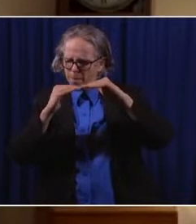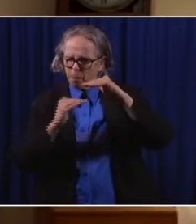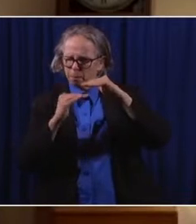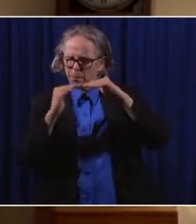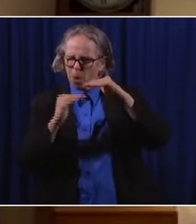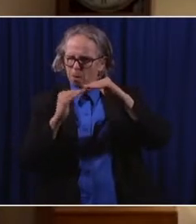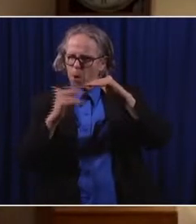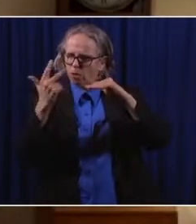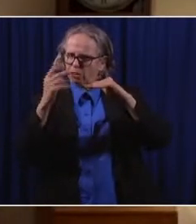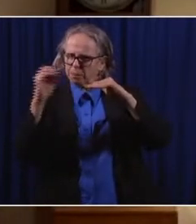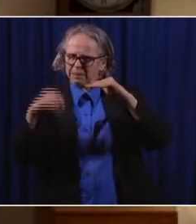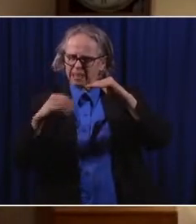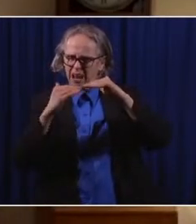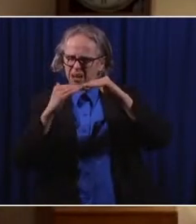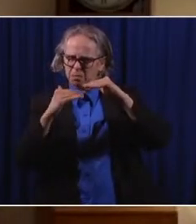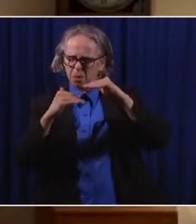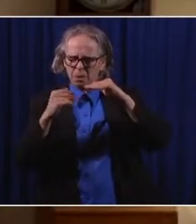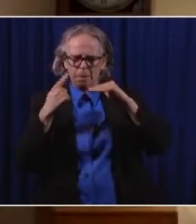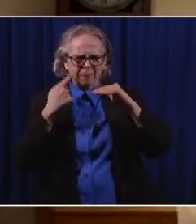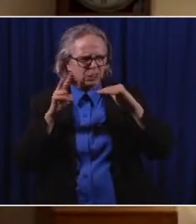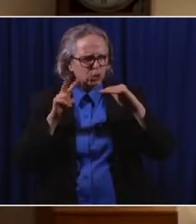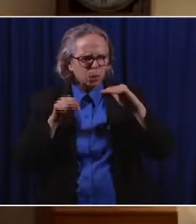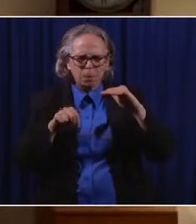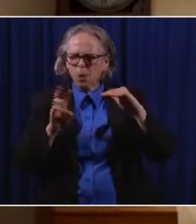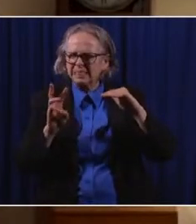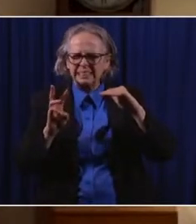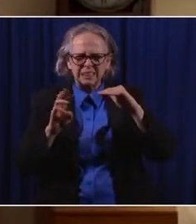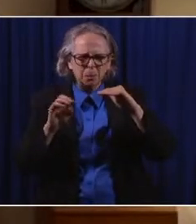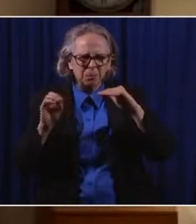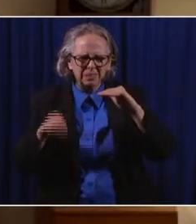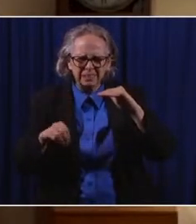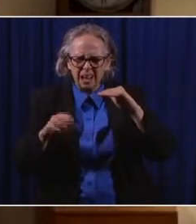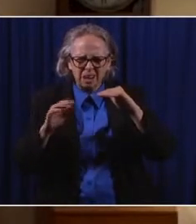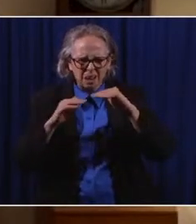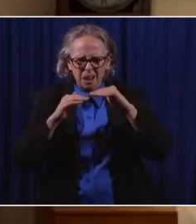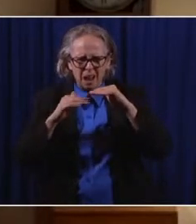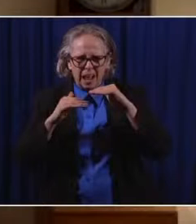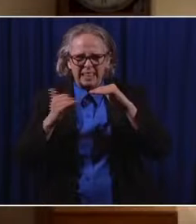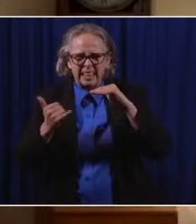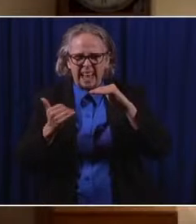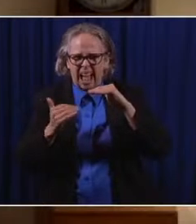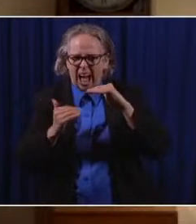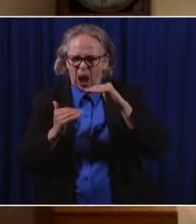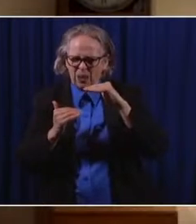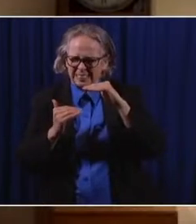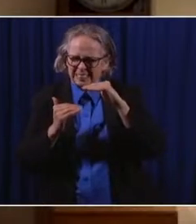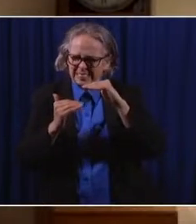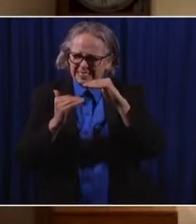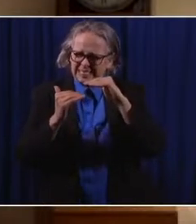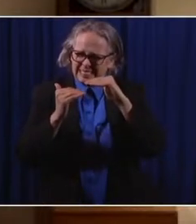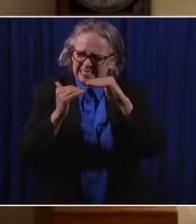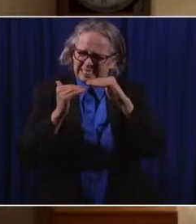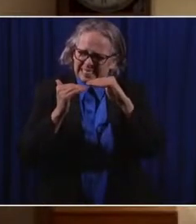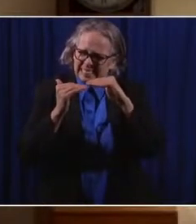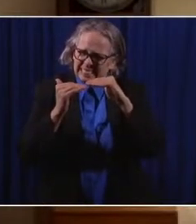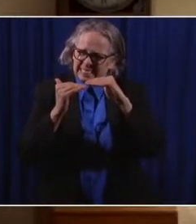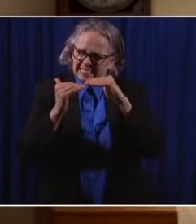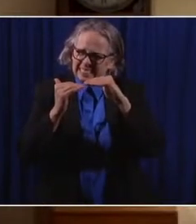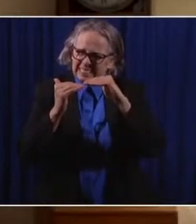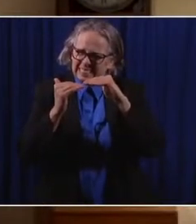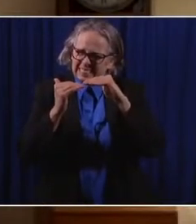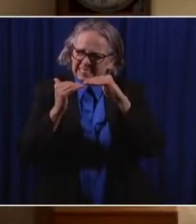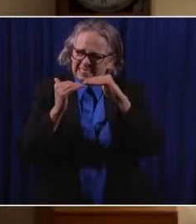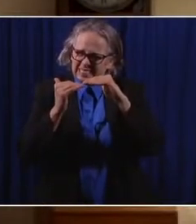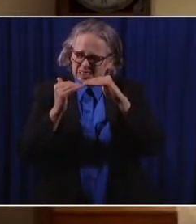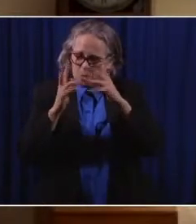I think it was down at one point to 2.6. We're now starting to see it go back up. And so we don't know whether that's a long-term